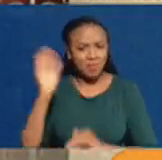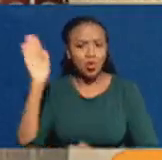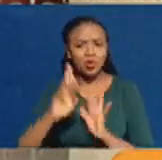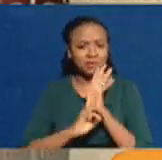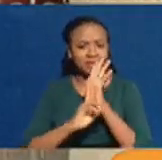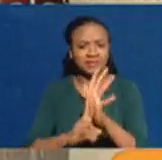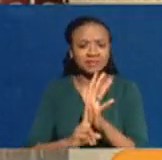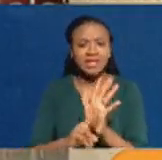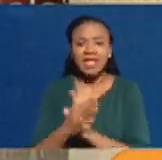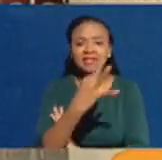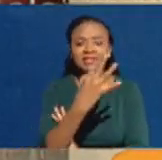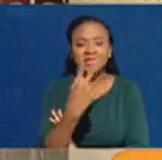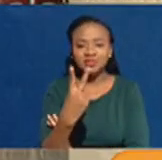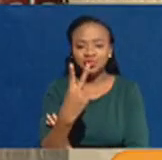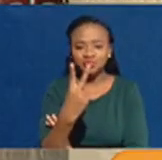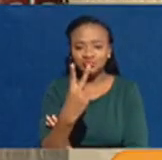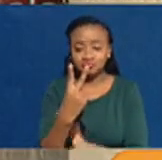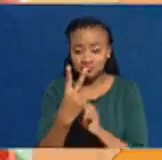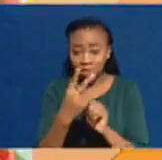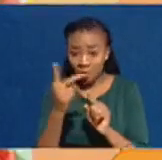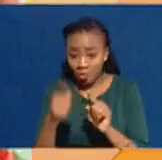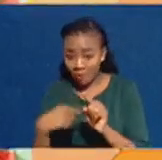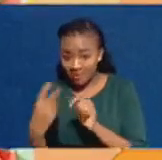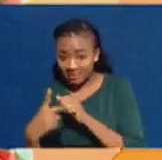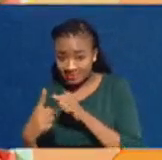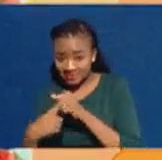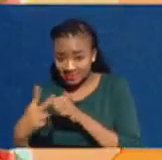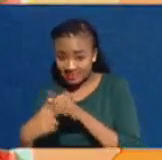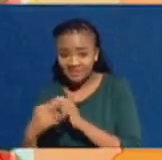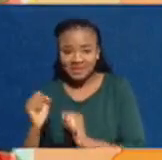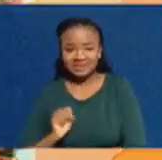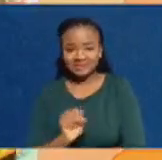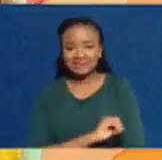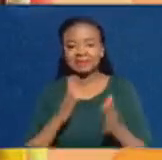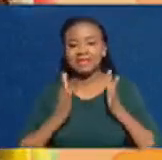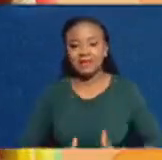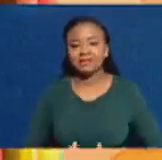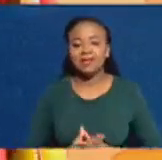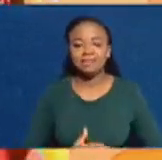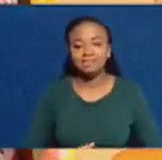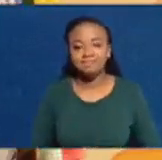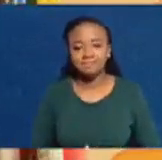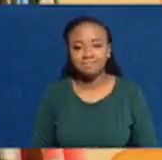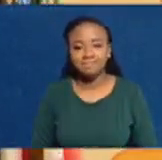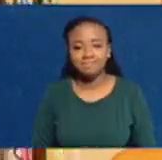32 out of 67 senators. Hassan Mugambi, Citizen TV.